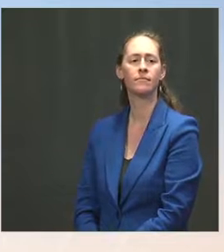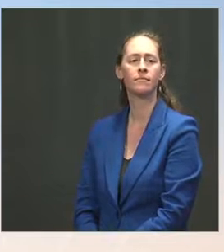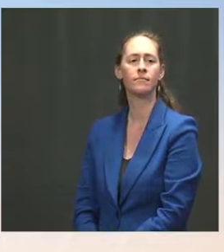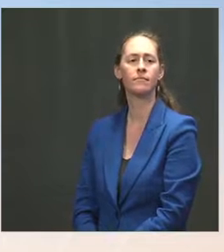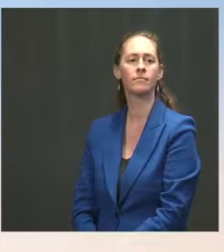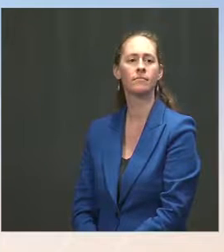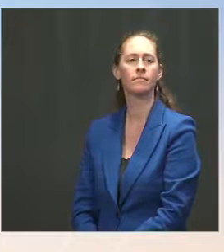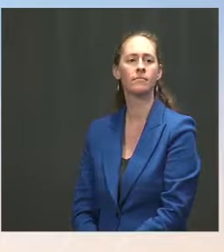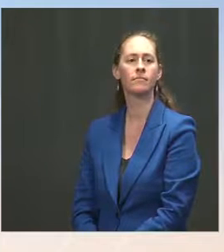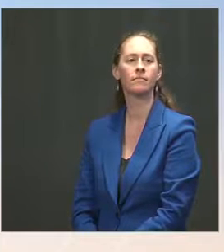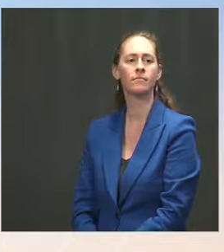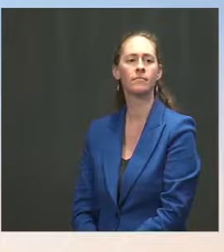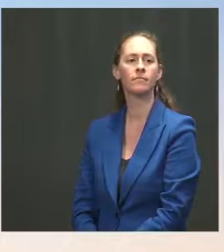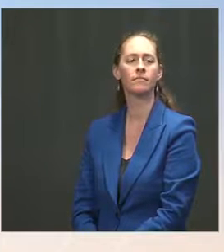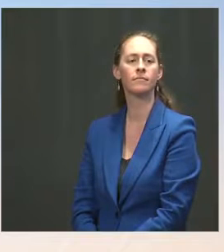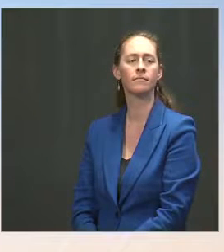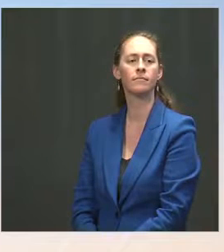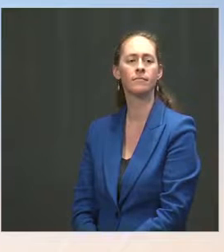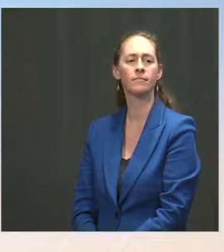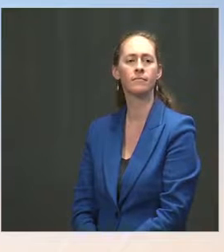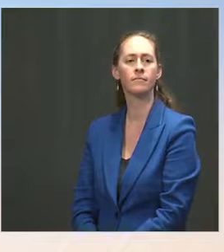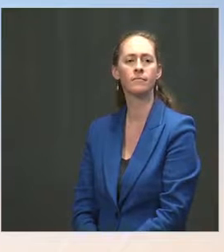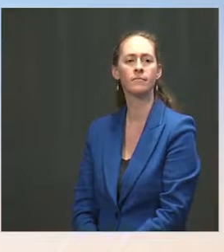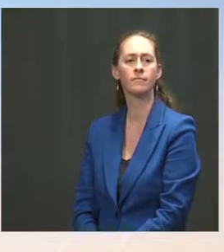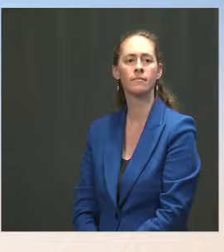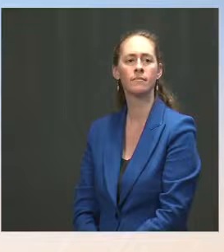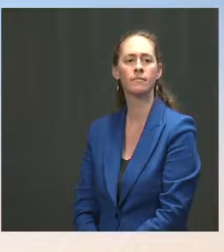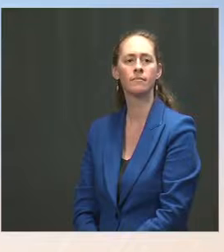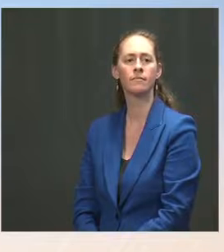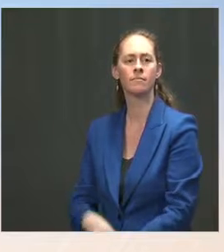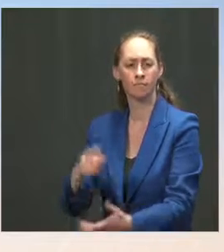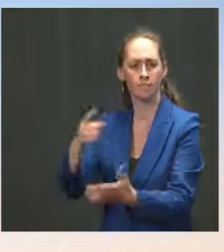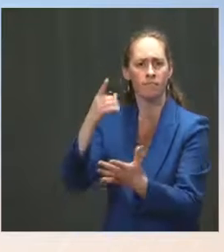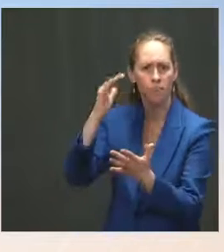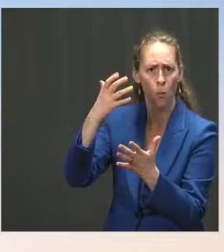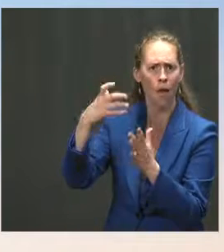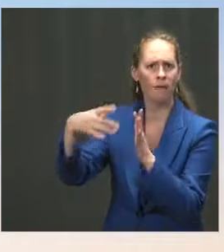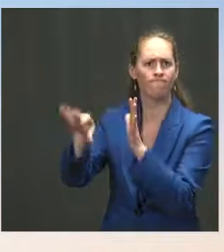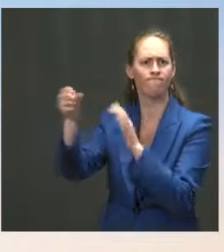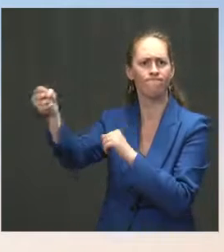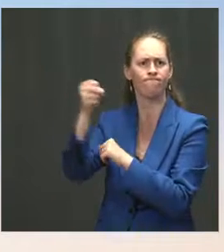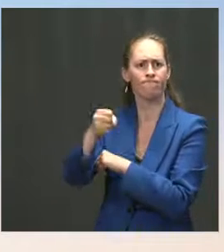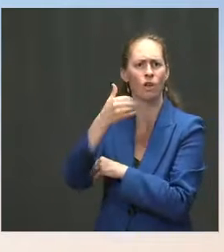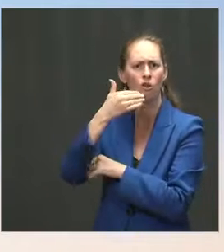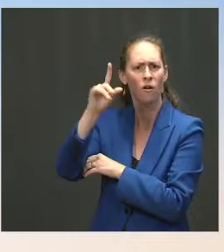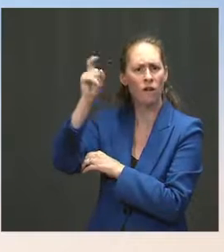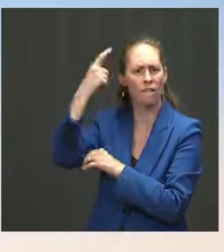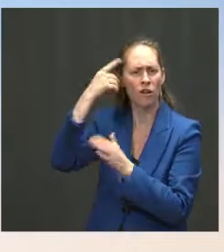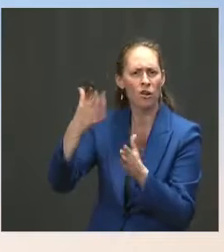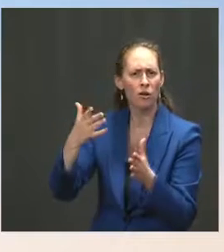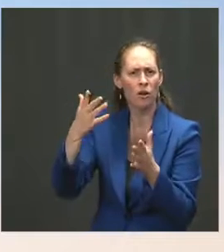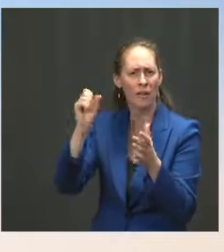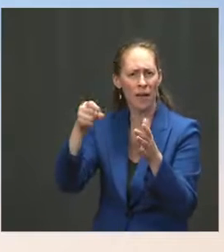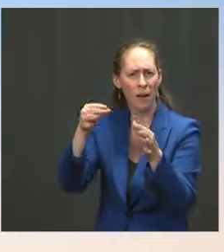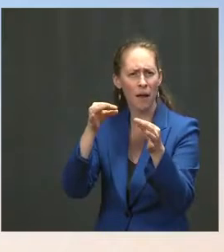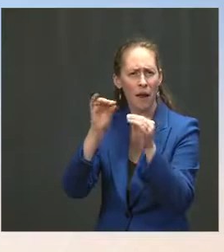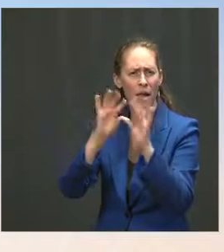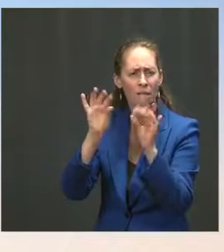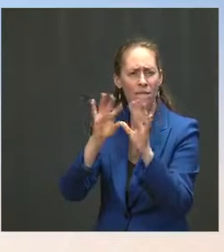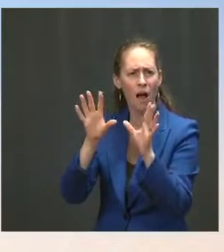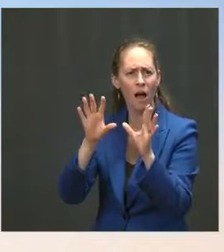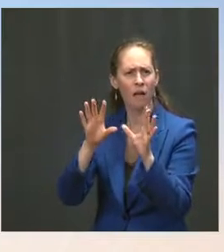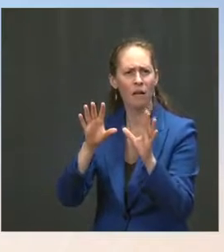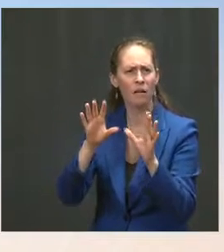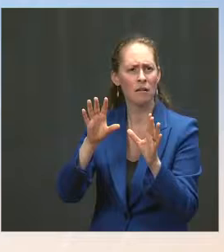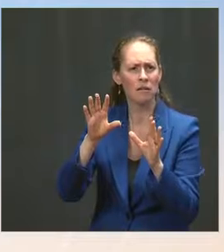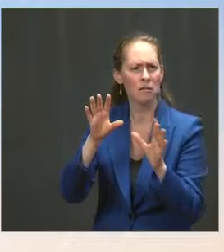a successful governor, a GOP governor. Could you address that concern, please? Our war is not on DeSantis. It's on the